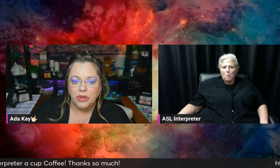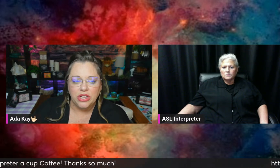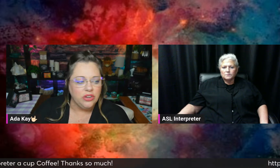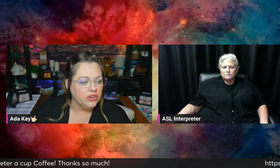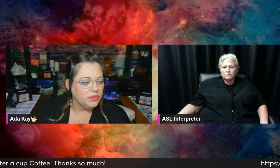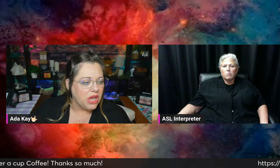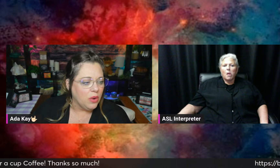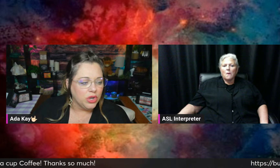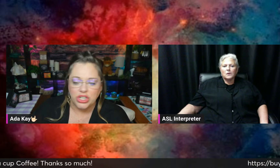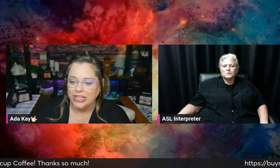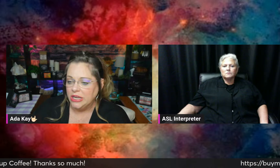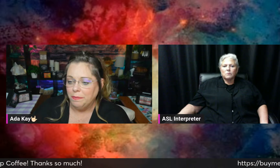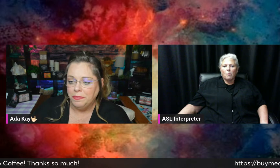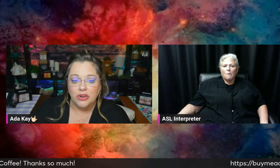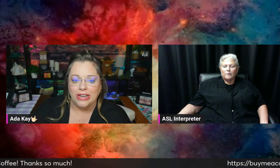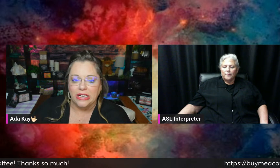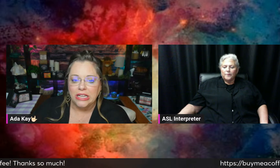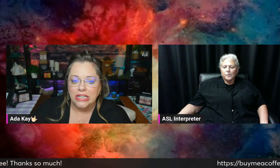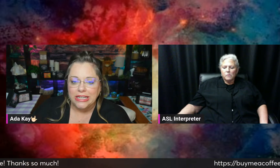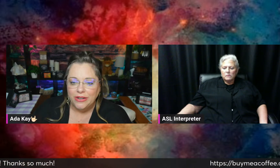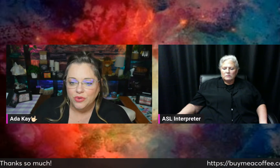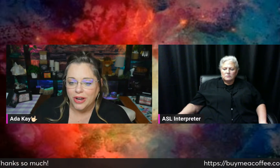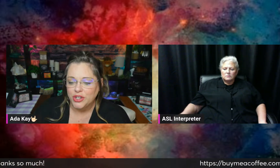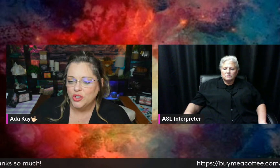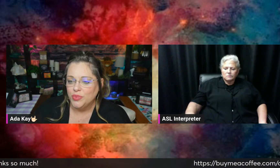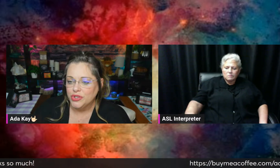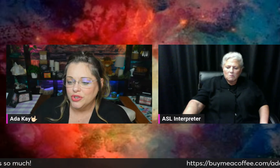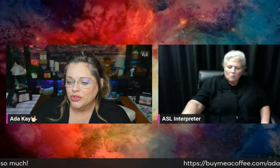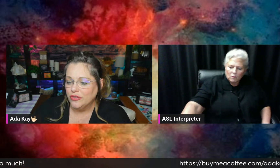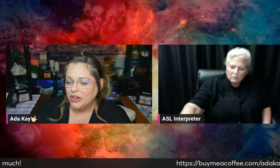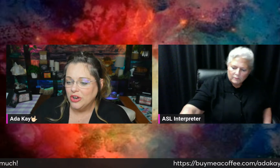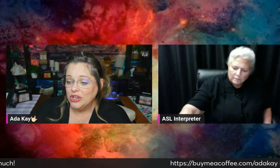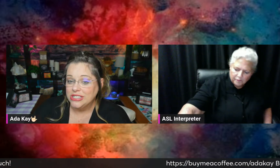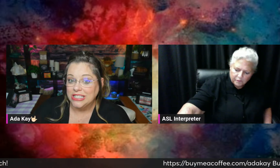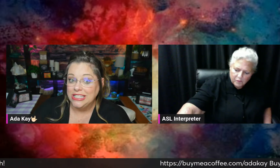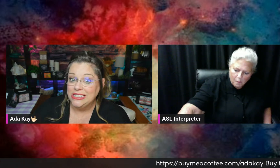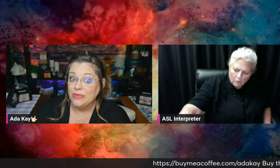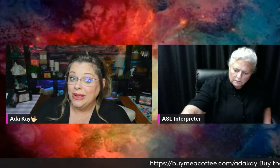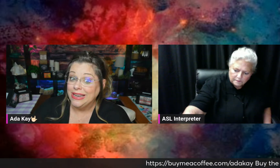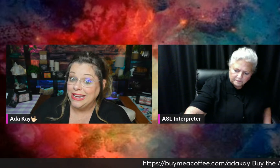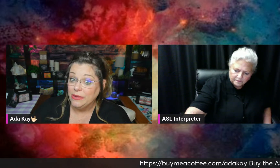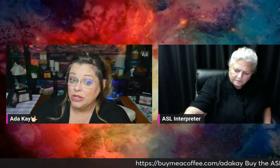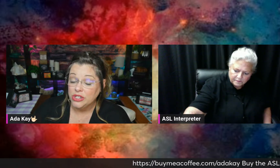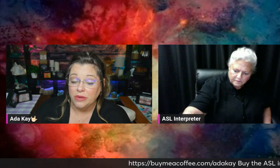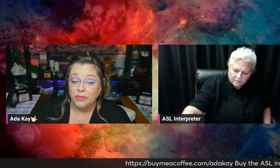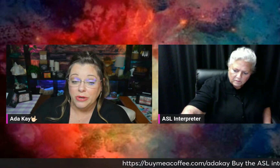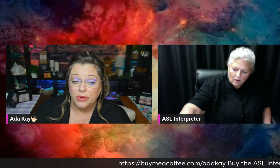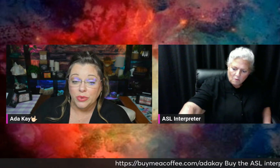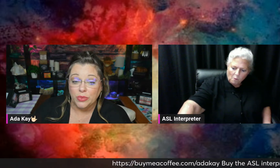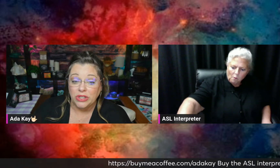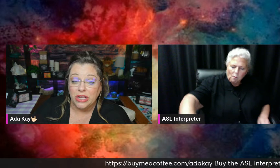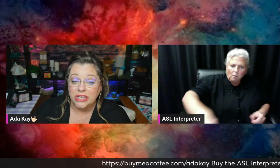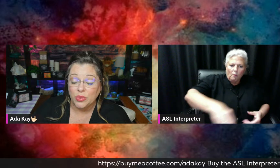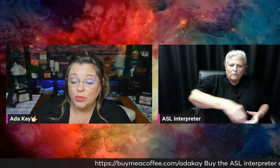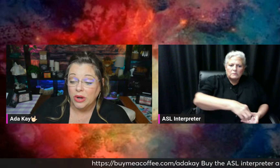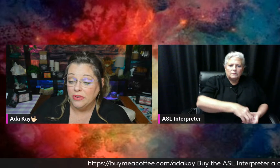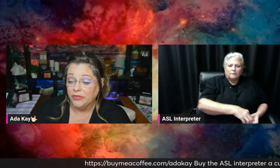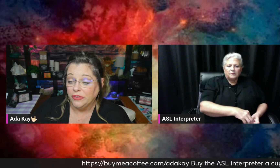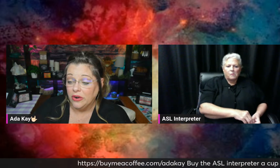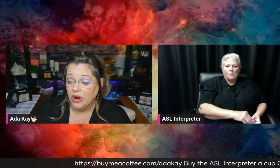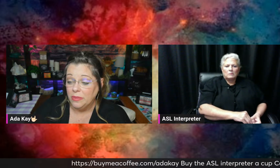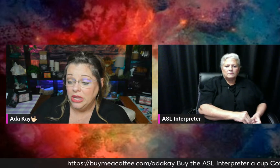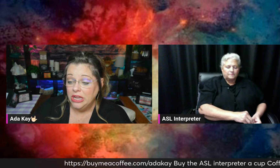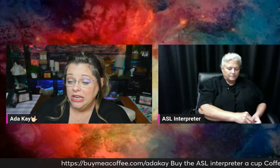flare up in your hips, I want you in it, period. Trying to preserve and cause the least amount of damage. And people don't realize when we're